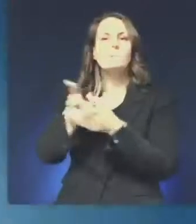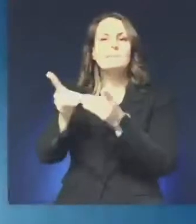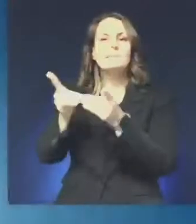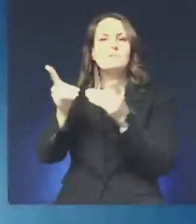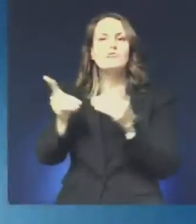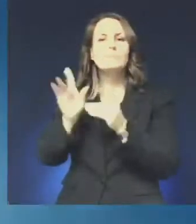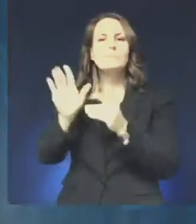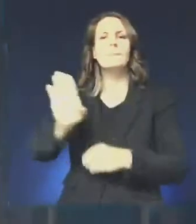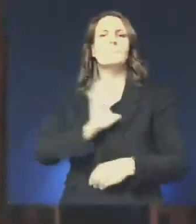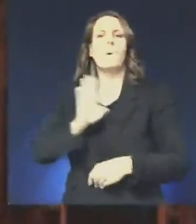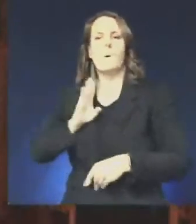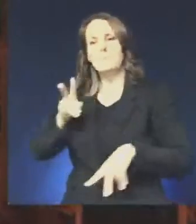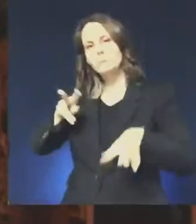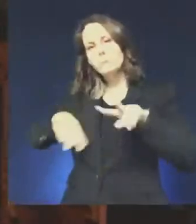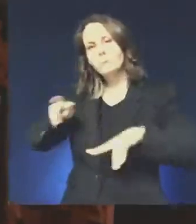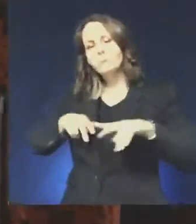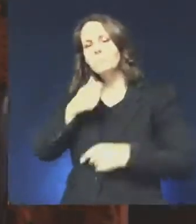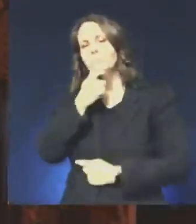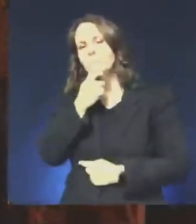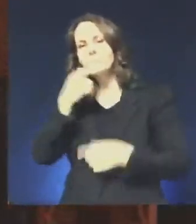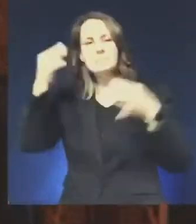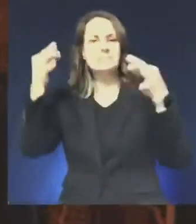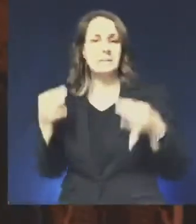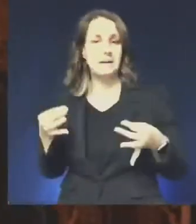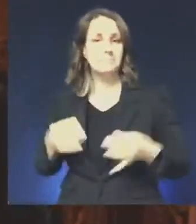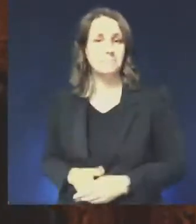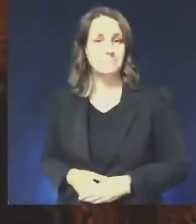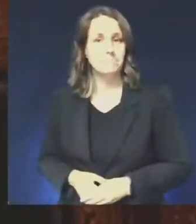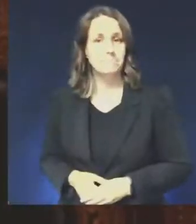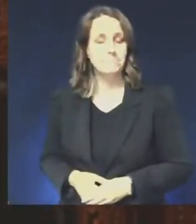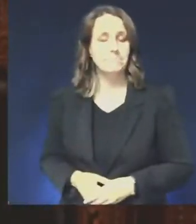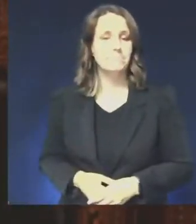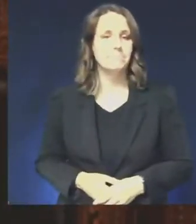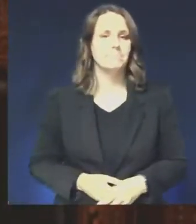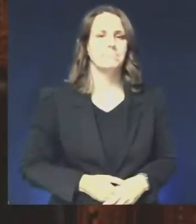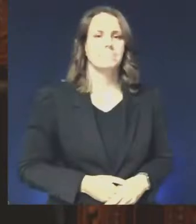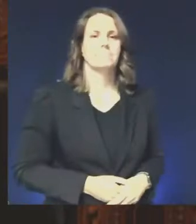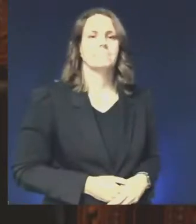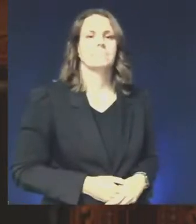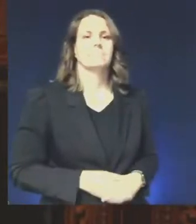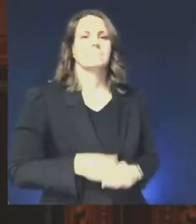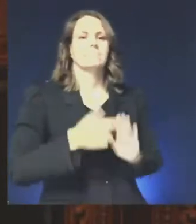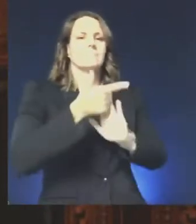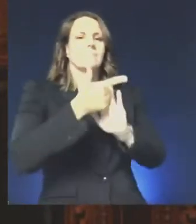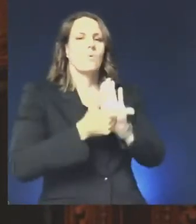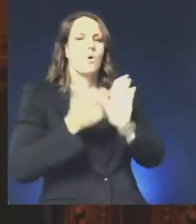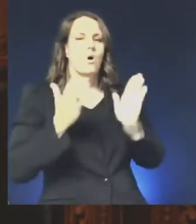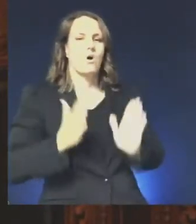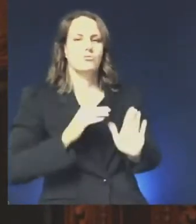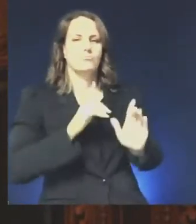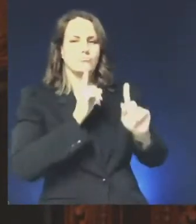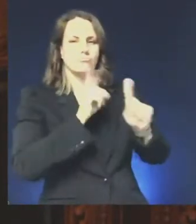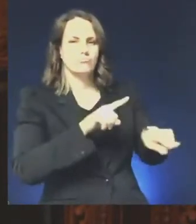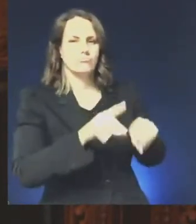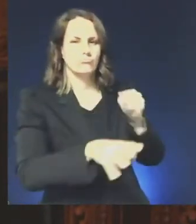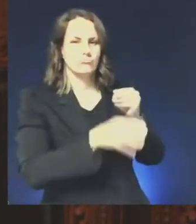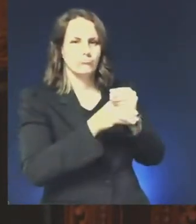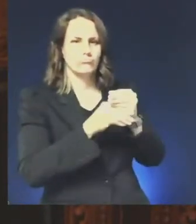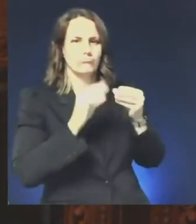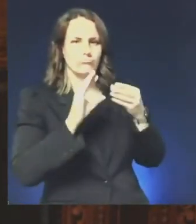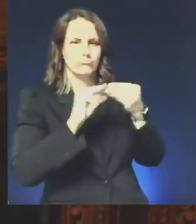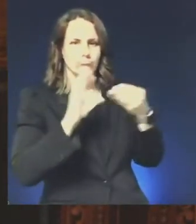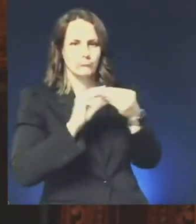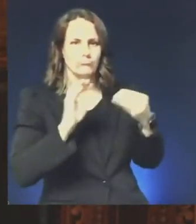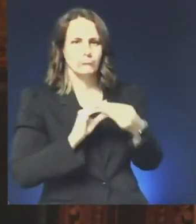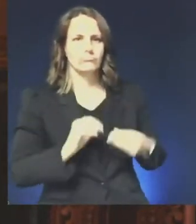Also add too, in terms of the state doing mandates or requirements, there's significantly fewer tools available because of the Supreme